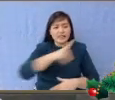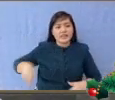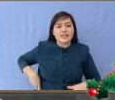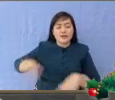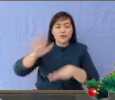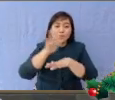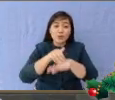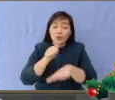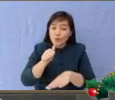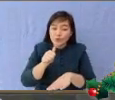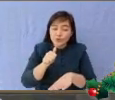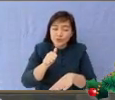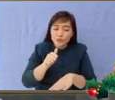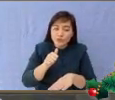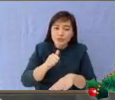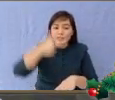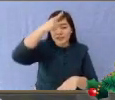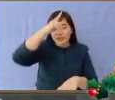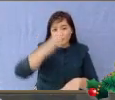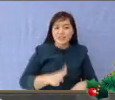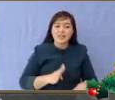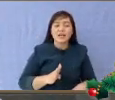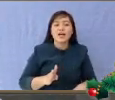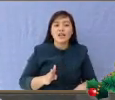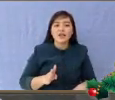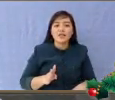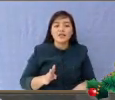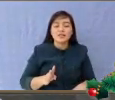in verse number 4 na nag-switch